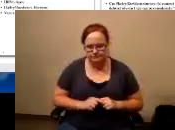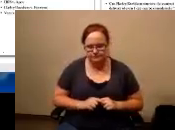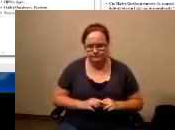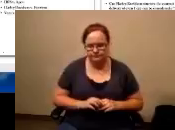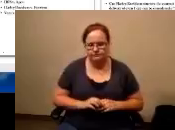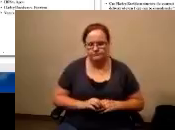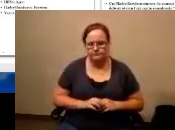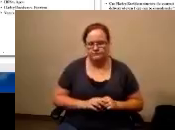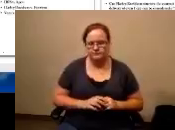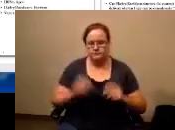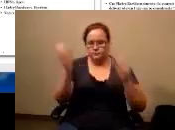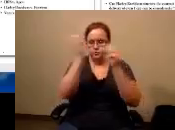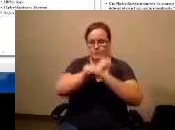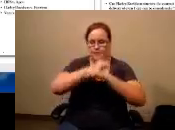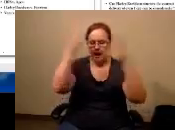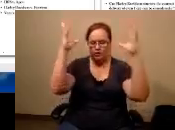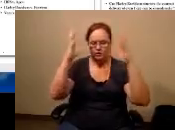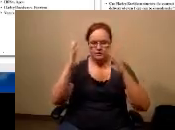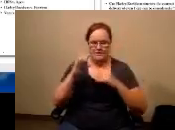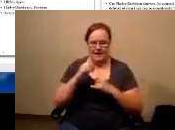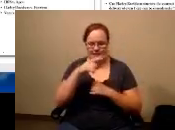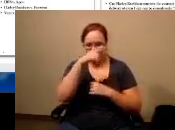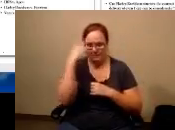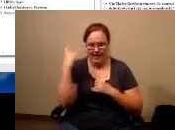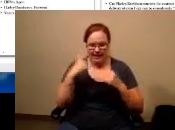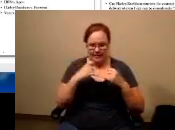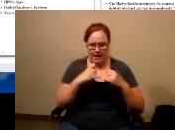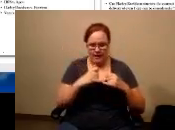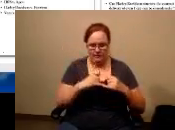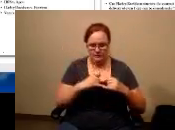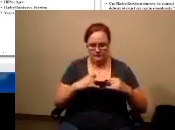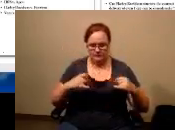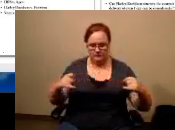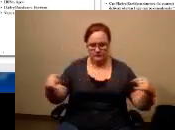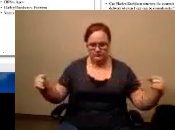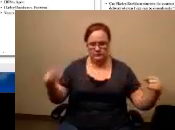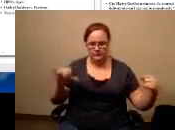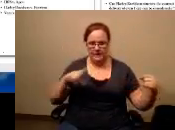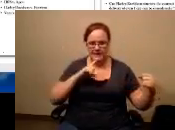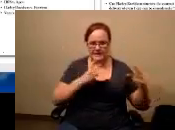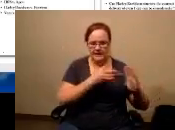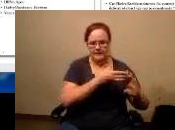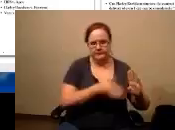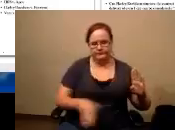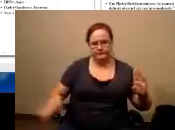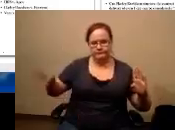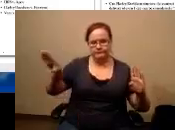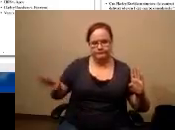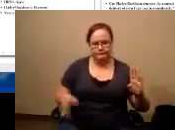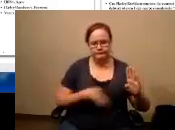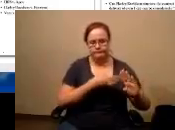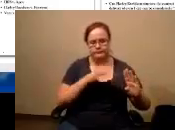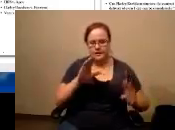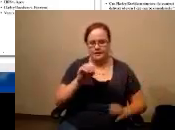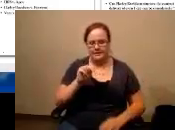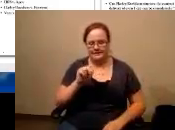Imagine this black line at the bottom, this horizontal line is a continuum. Lawyers like